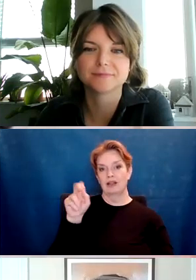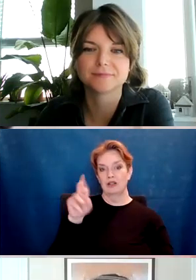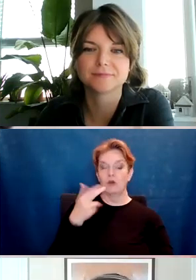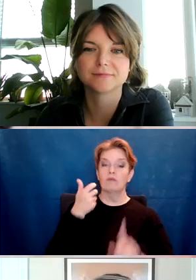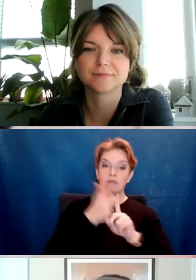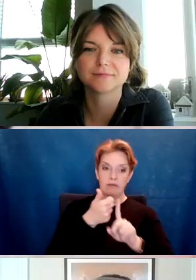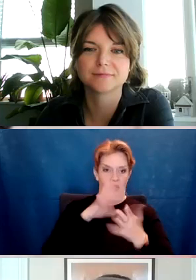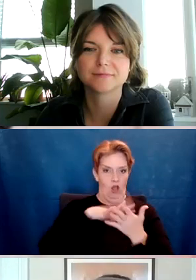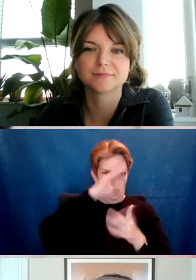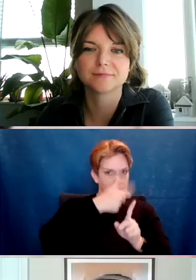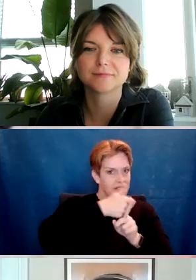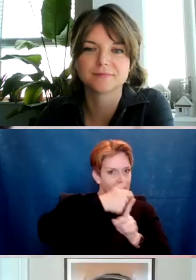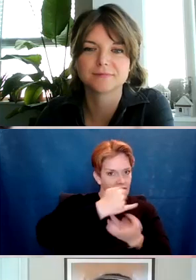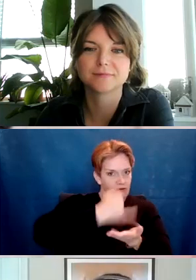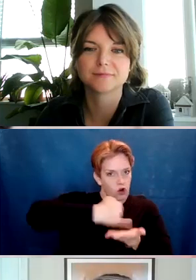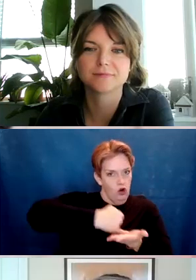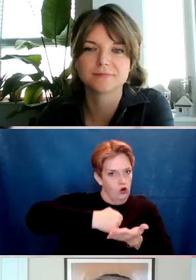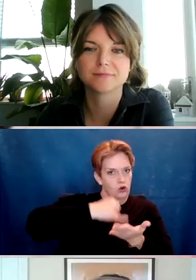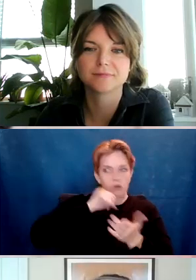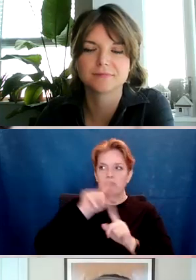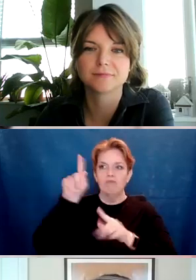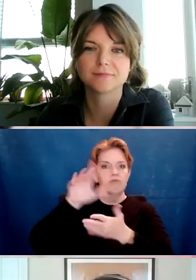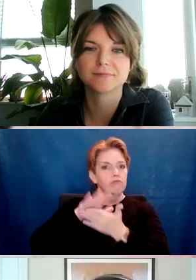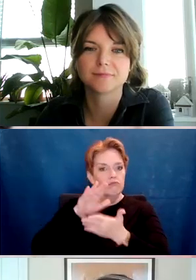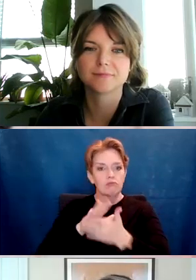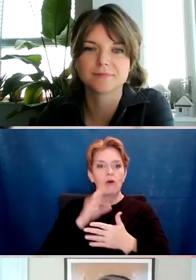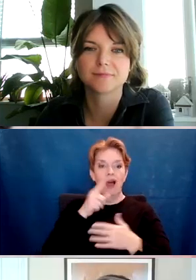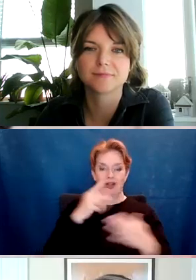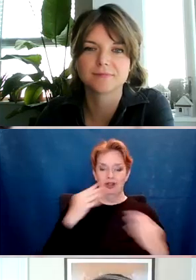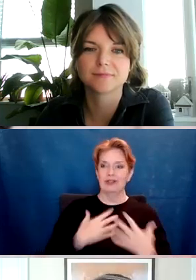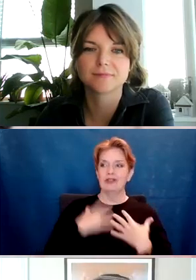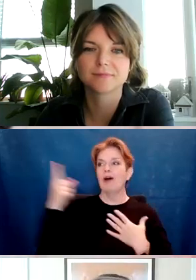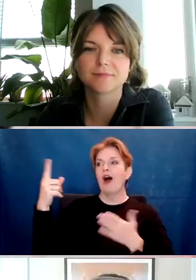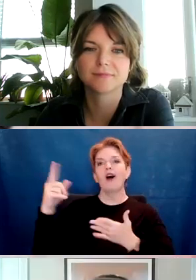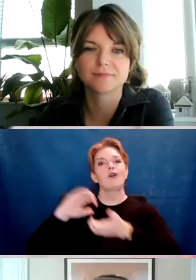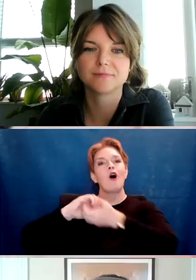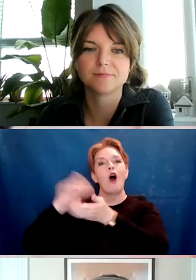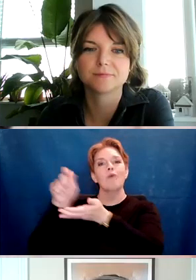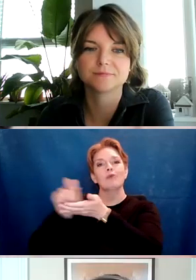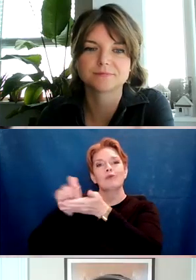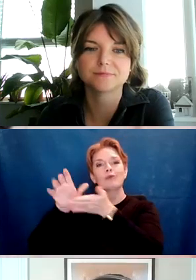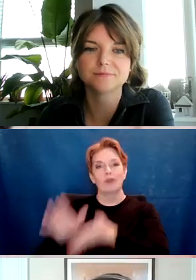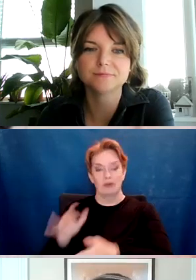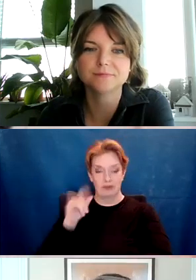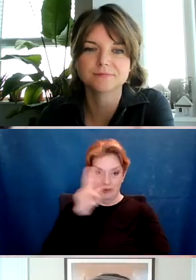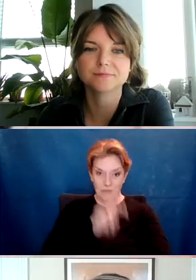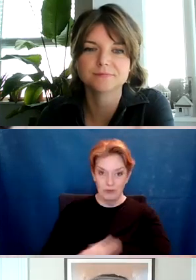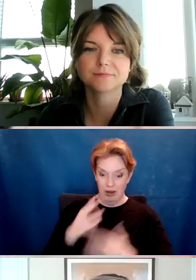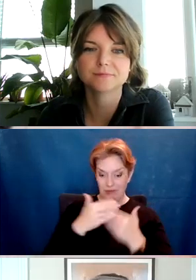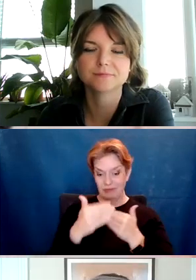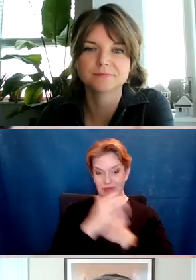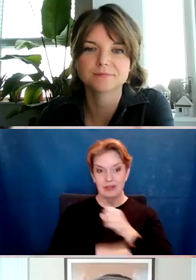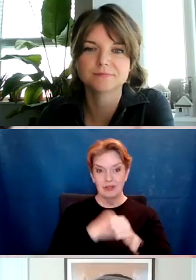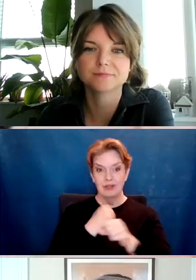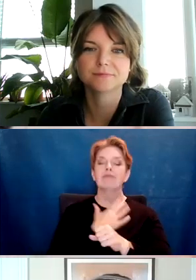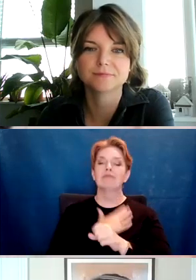the national and international recognition it deserves. If you travel within the next year, let your itinerary take